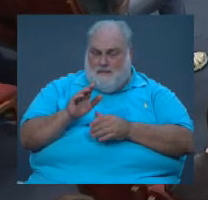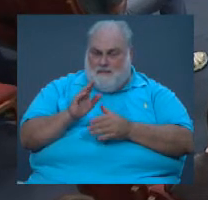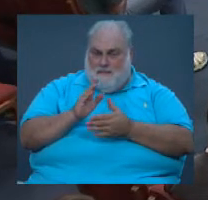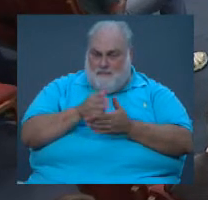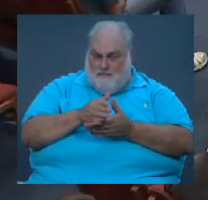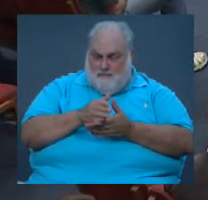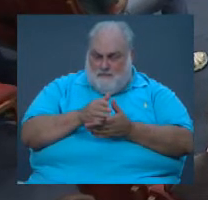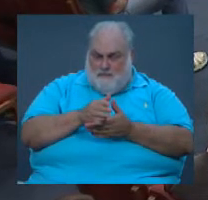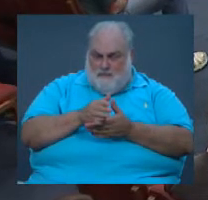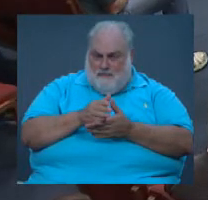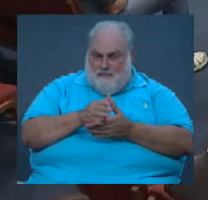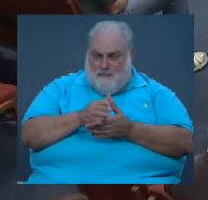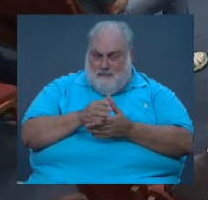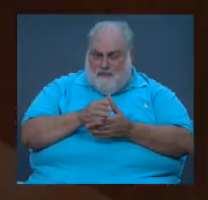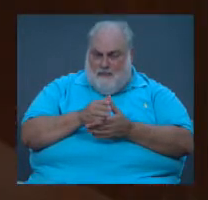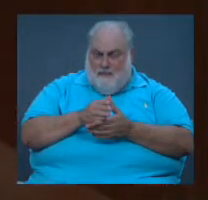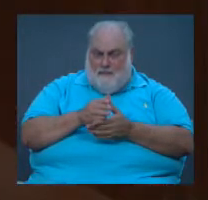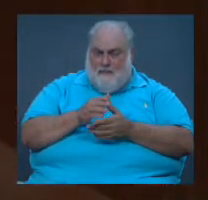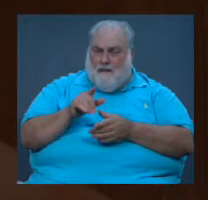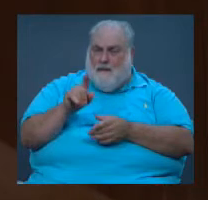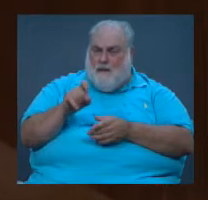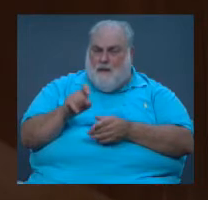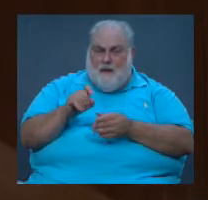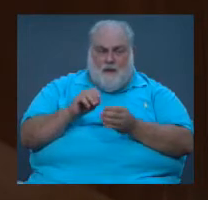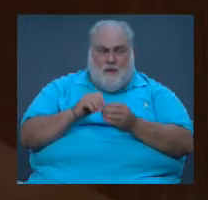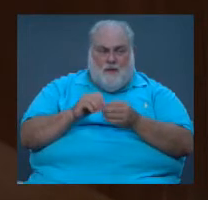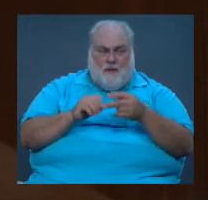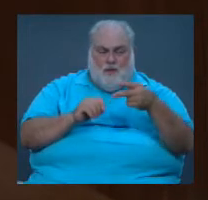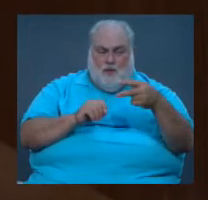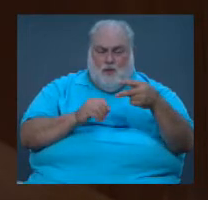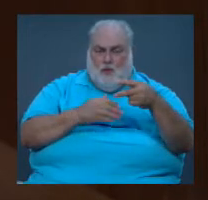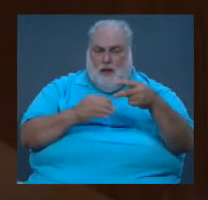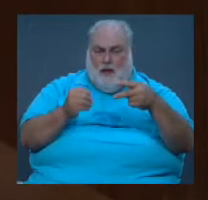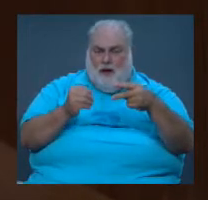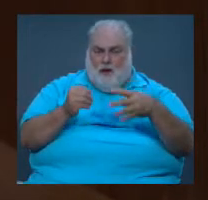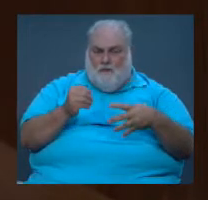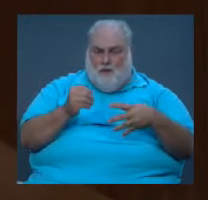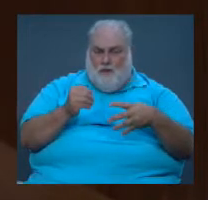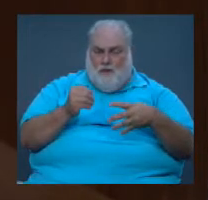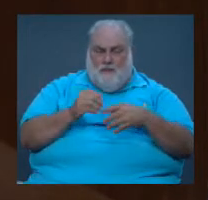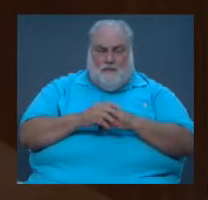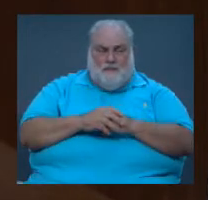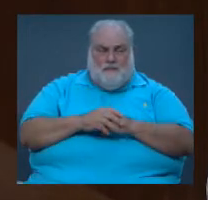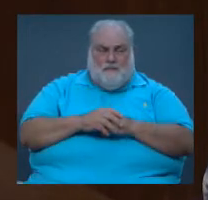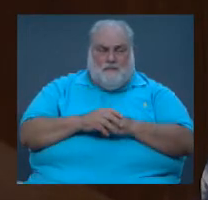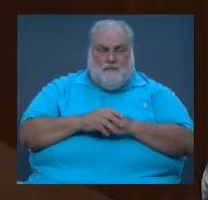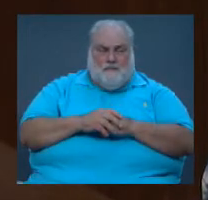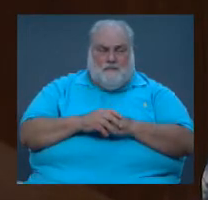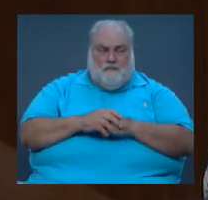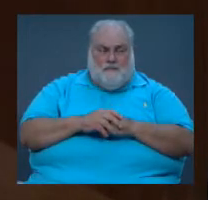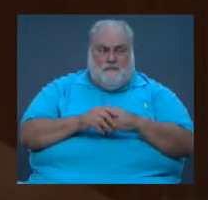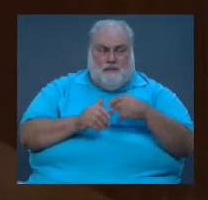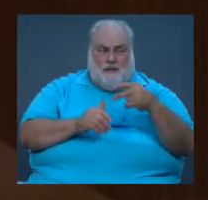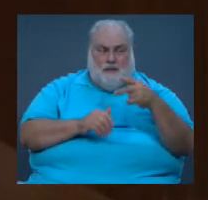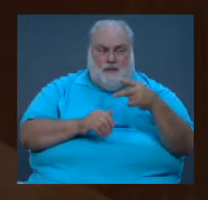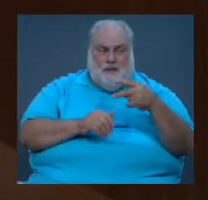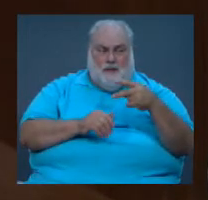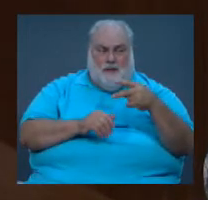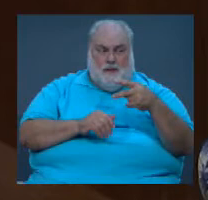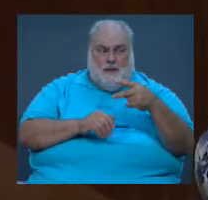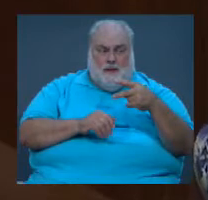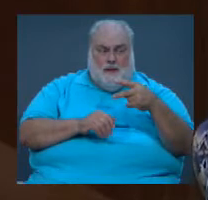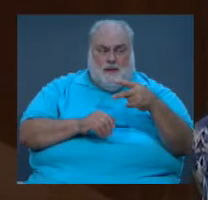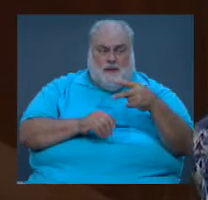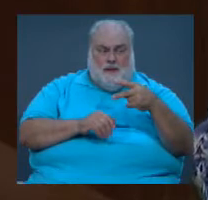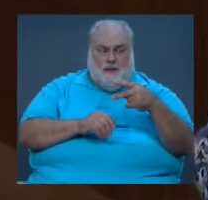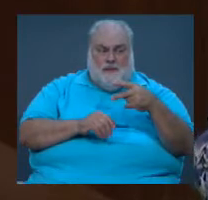Director Adcock, then we have Director Hendricks. I have a question on 2 and 4. All right, what's your question? On number 2,